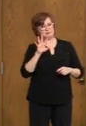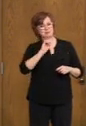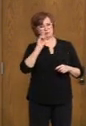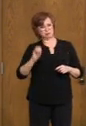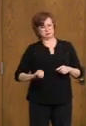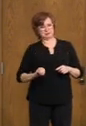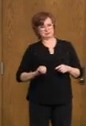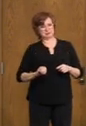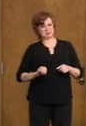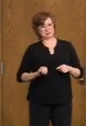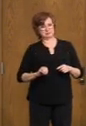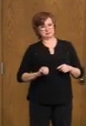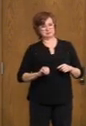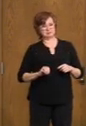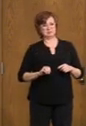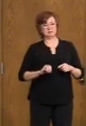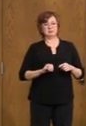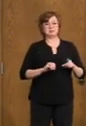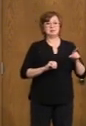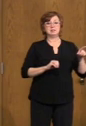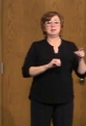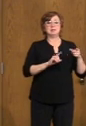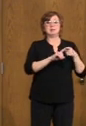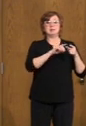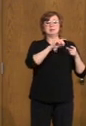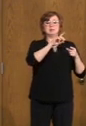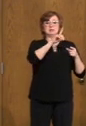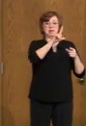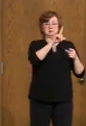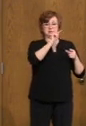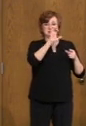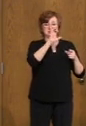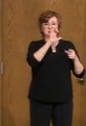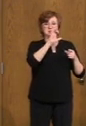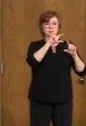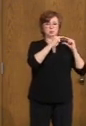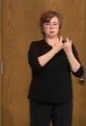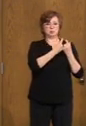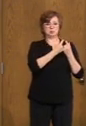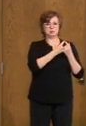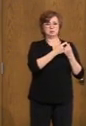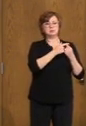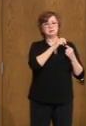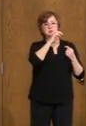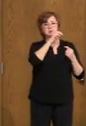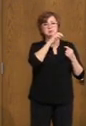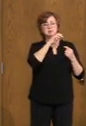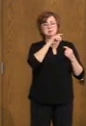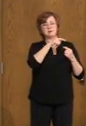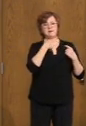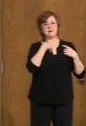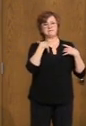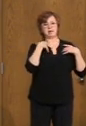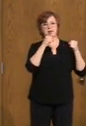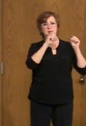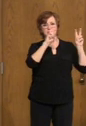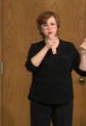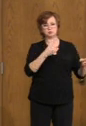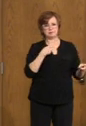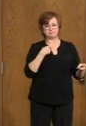and so COVID is so highly transmissible that even if you have a long-term care facility where you, for example, have a 90% uptake of the vaccine,